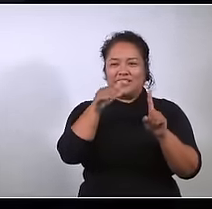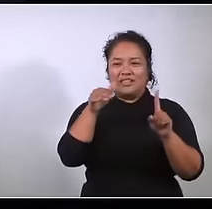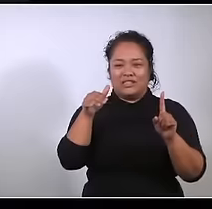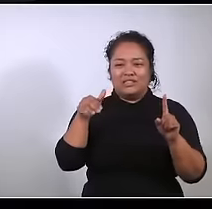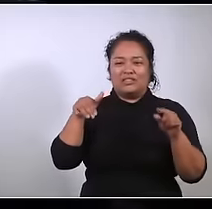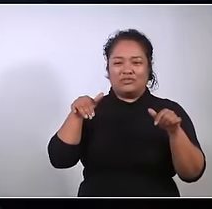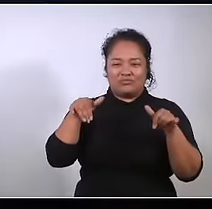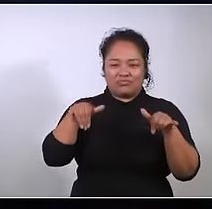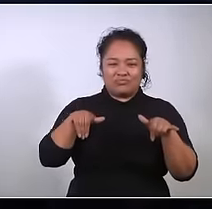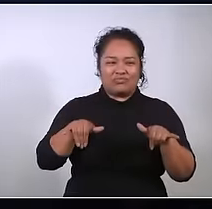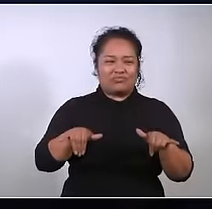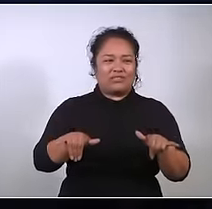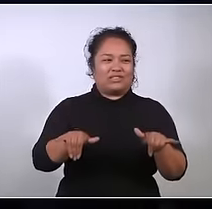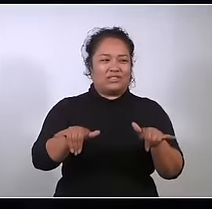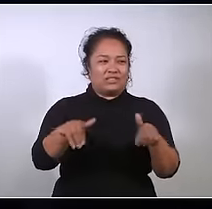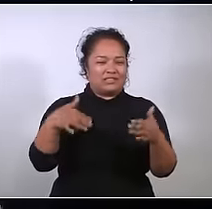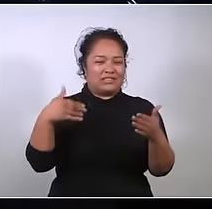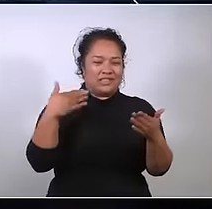still,